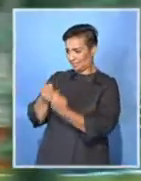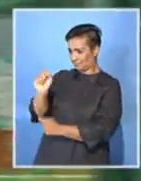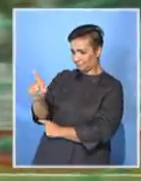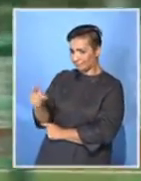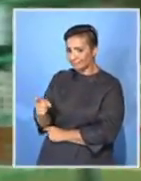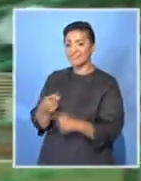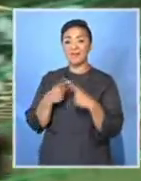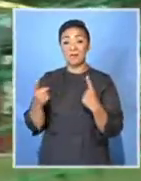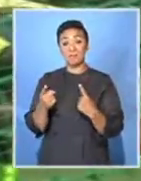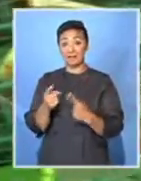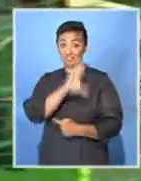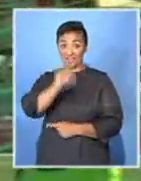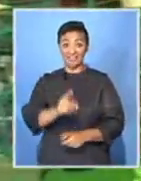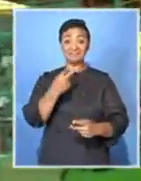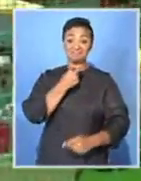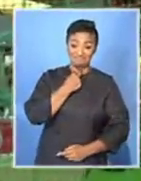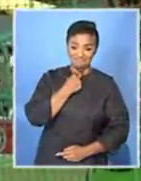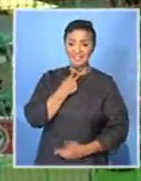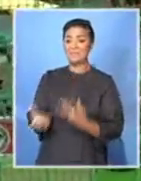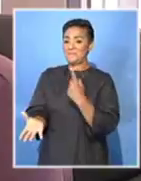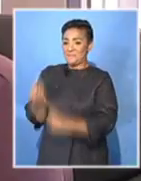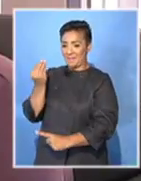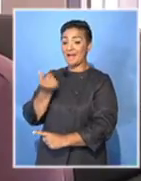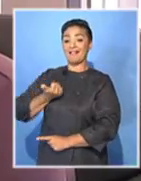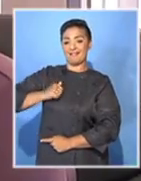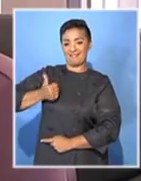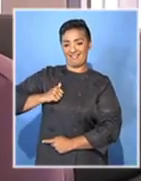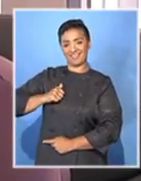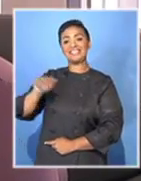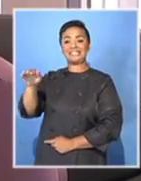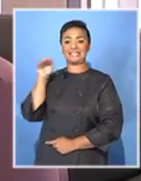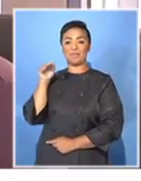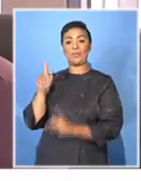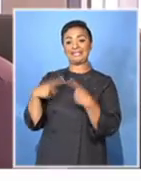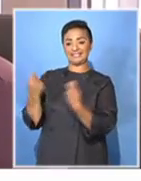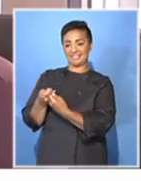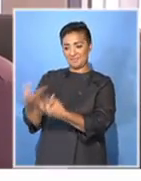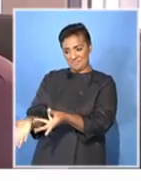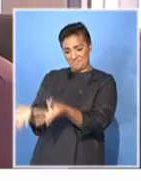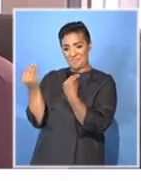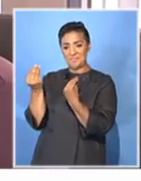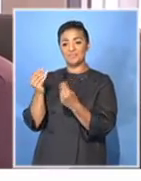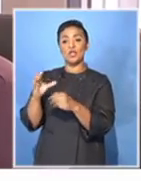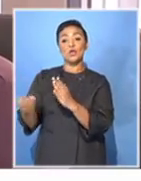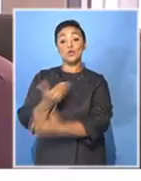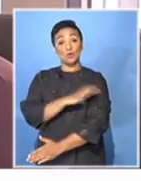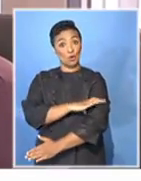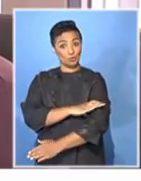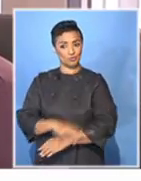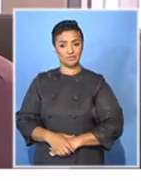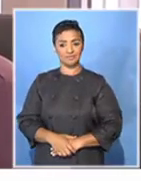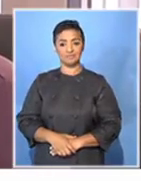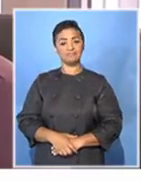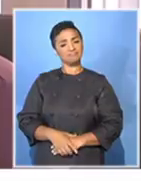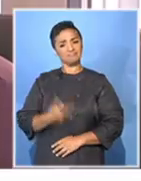But another country's loss is another's gain. We're lucky that we're benefiting, I suppose, from, you know, having